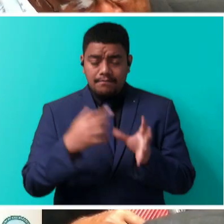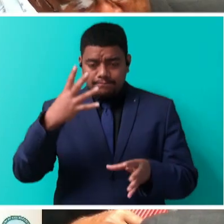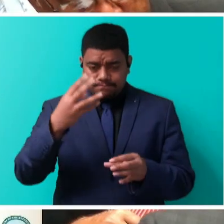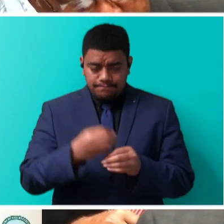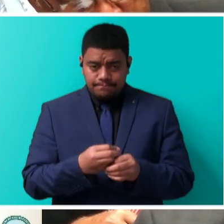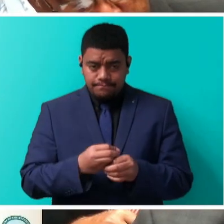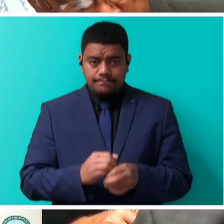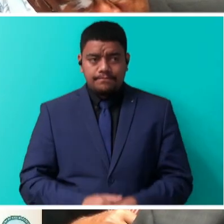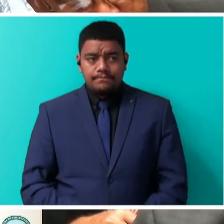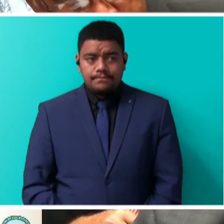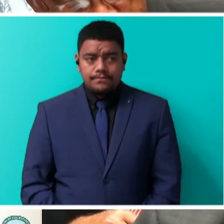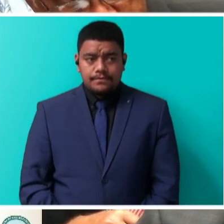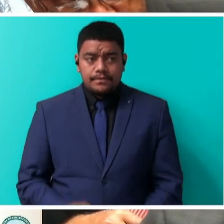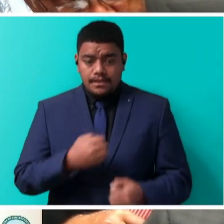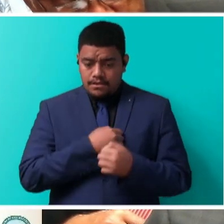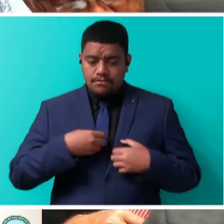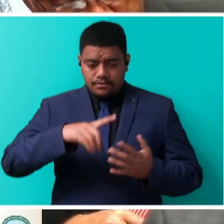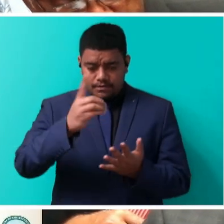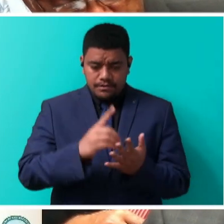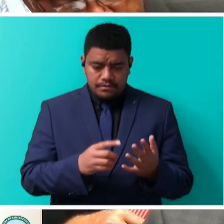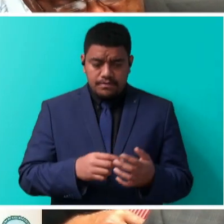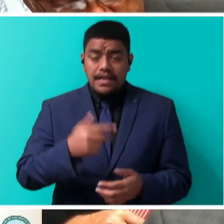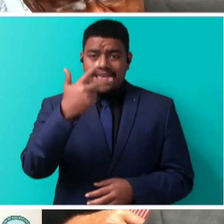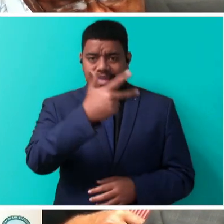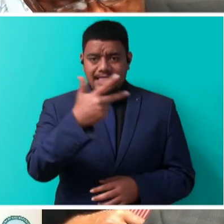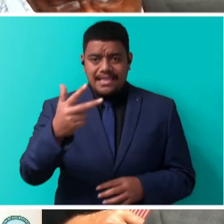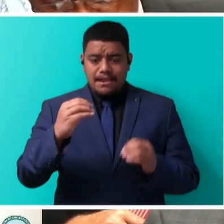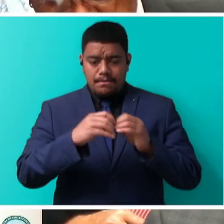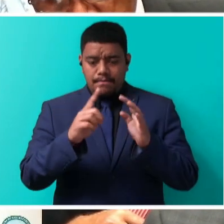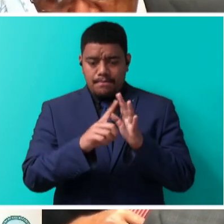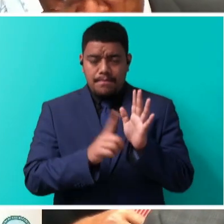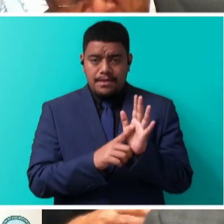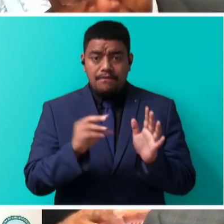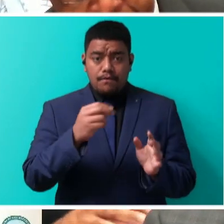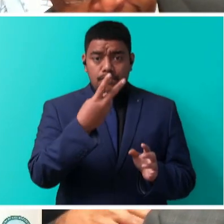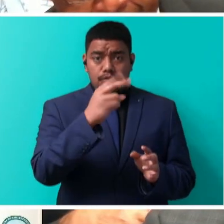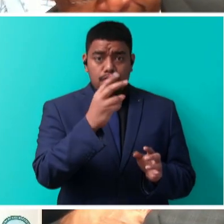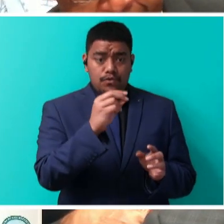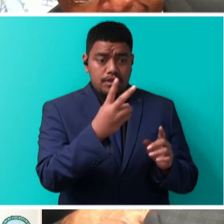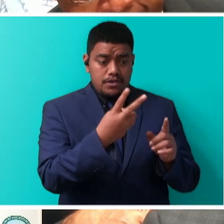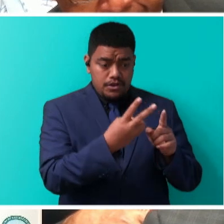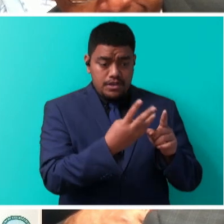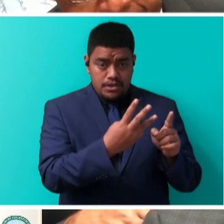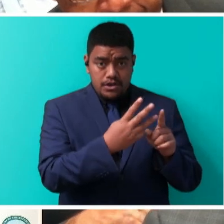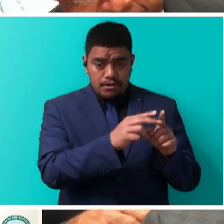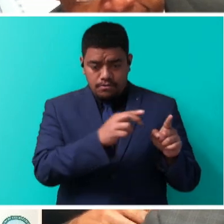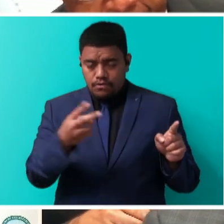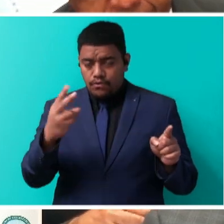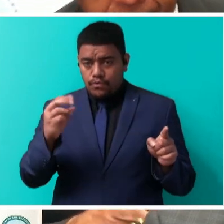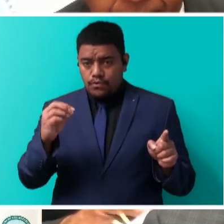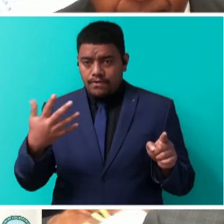Speaker, sir, our legislative drafters have drafted 88 bills from 2023 to 2025, with 72